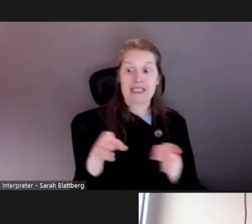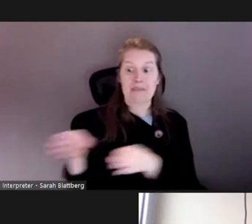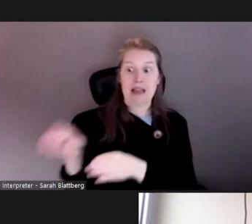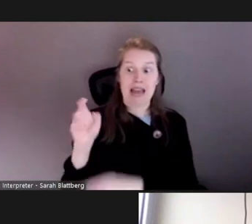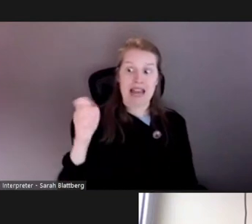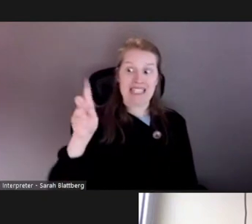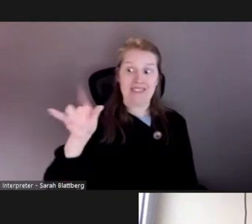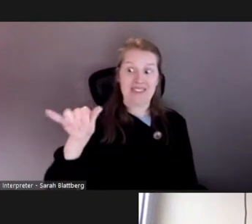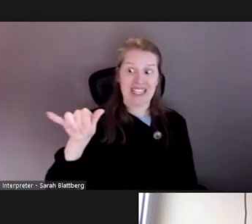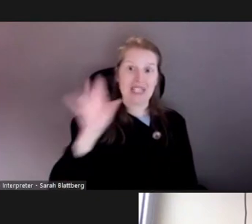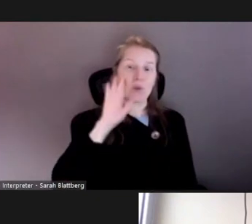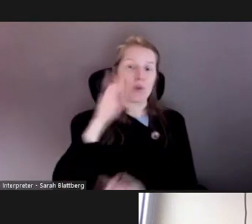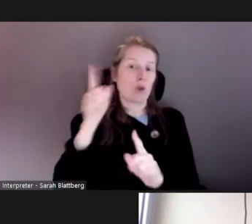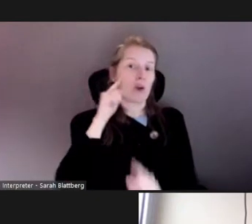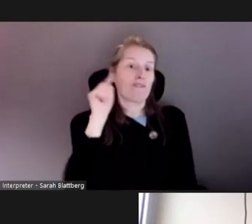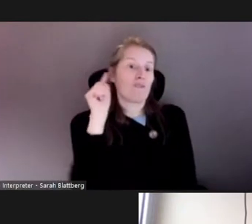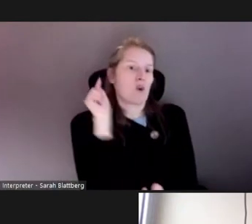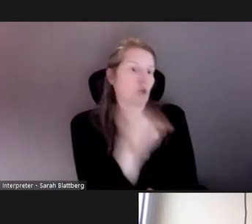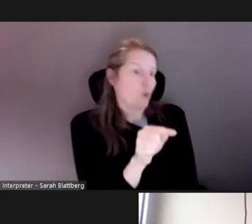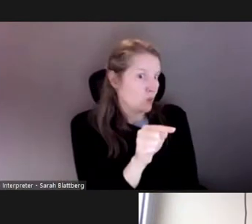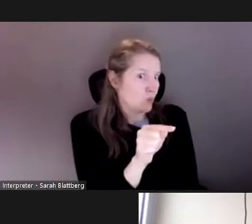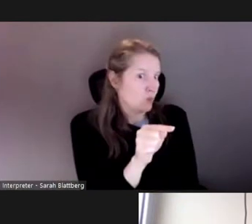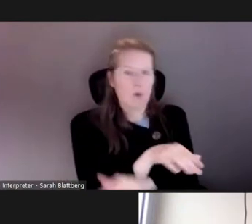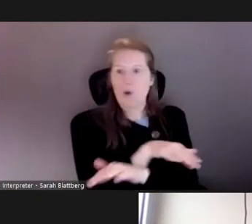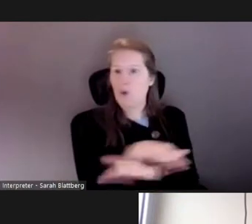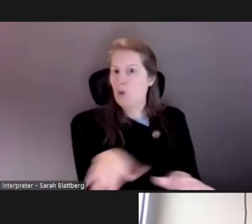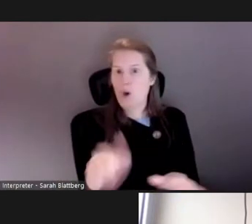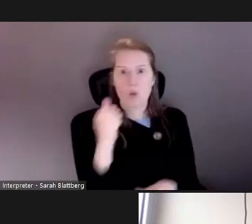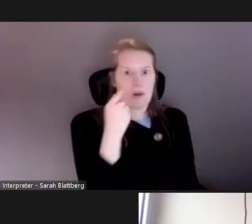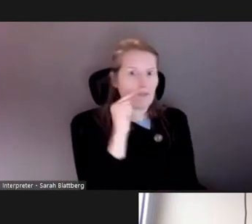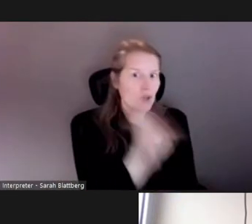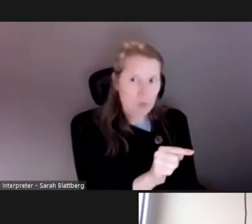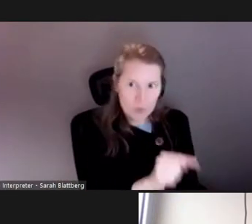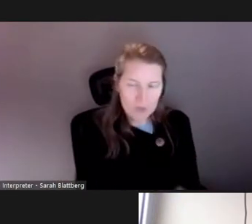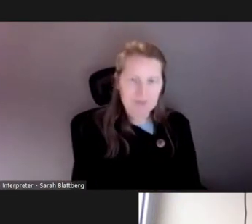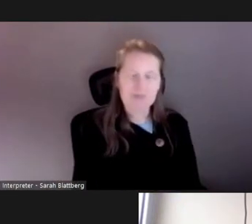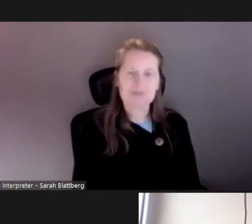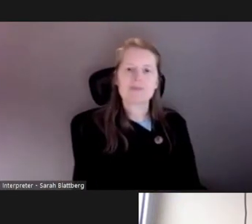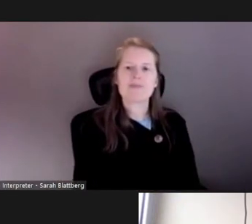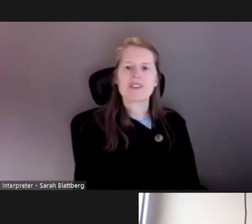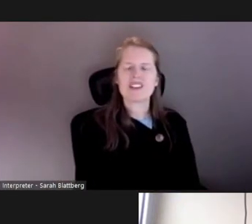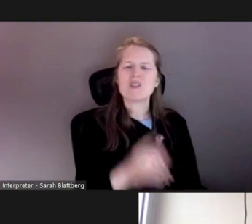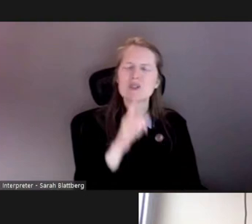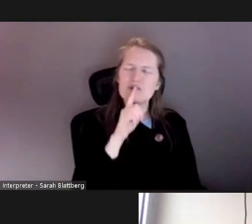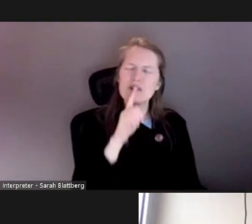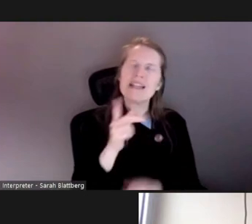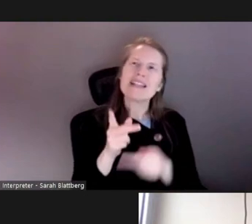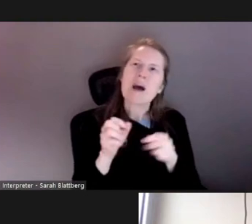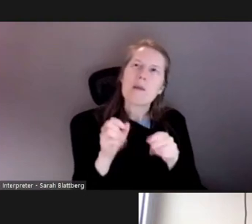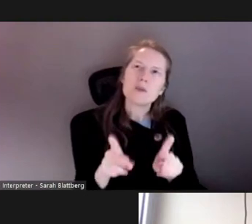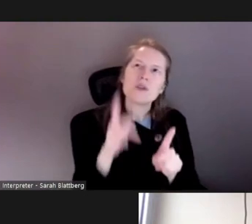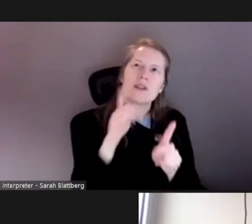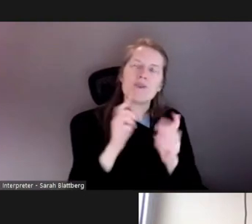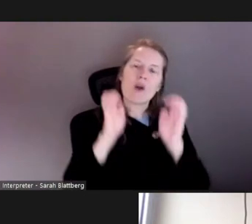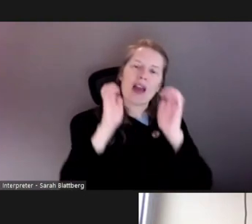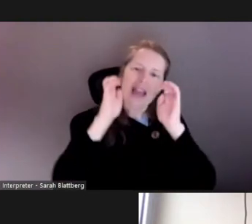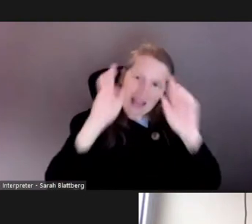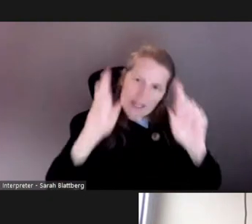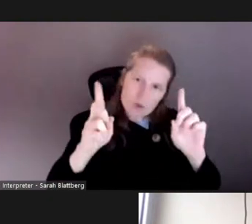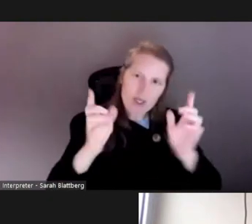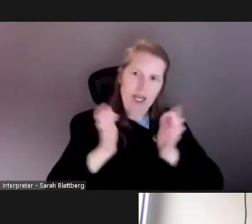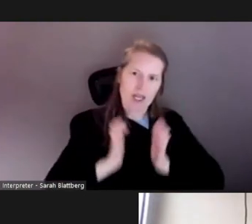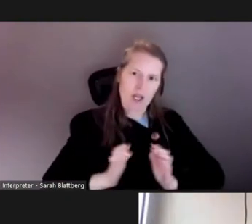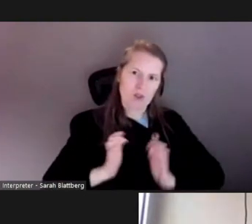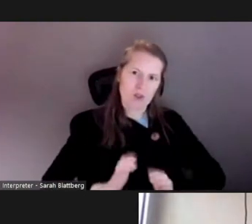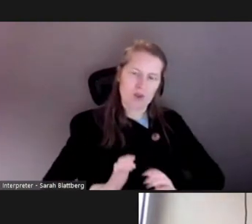is great for this, for example. But we see the label as a real consumer education opportunity. I always like to